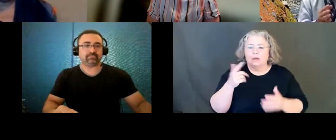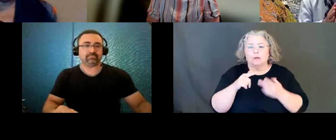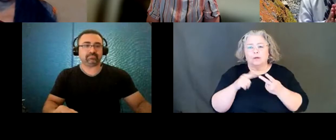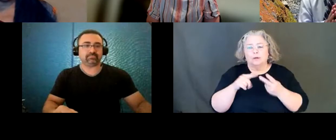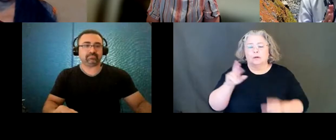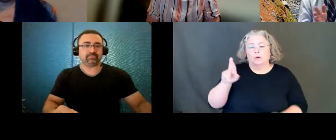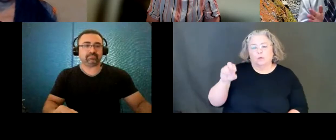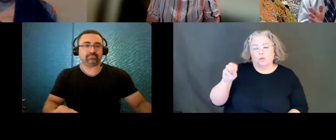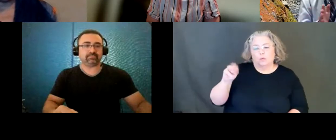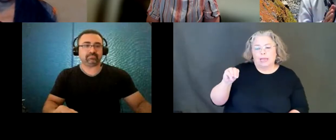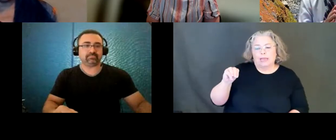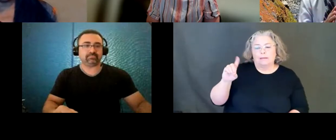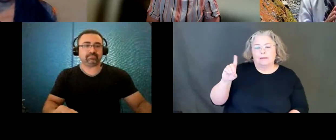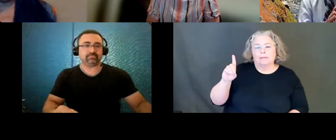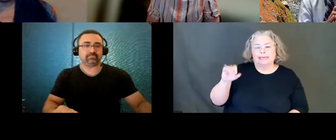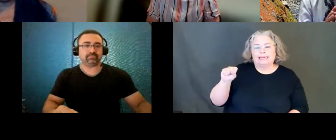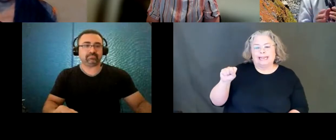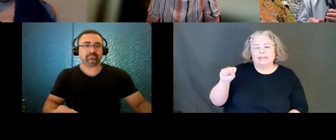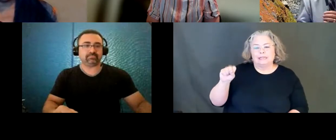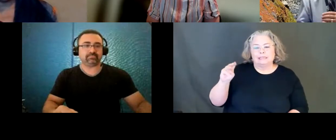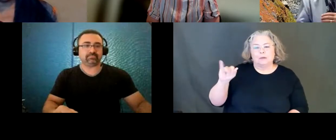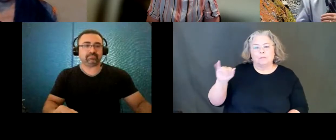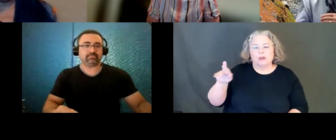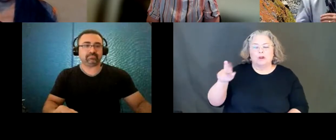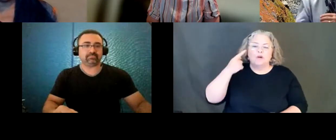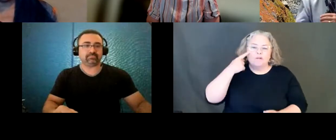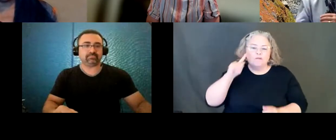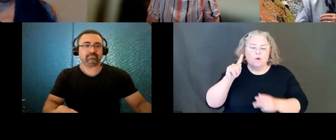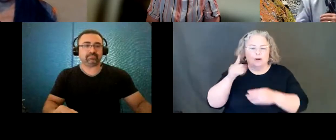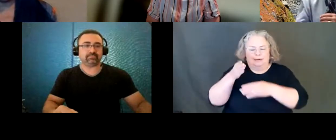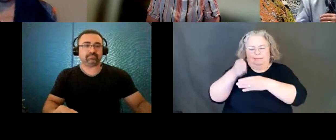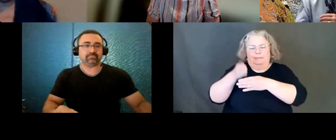remdesivir is good for the intermediately ill patients in the hospital.